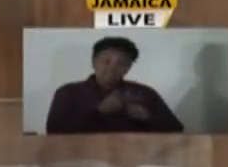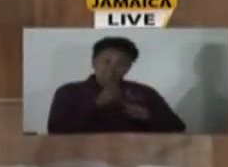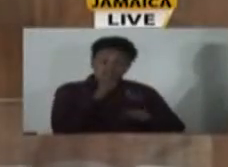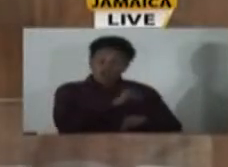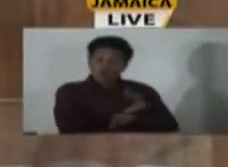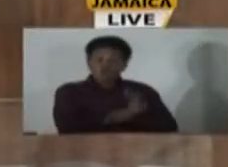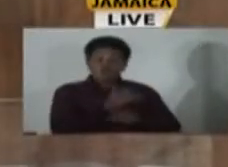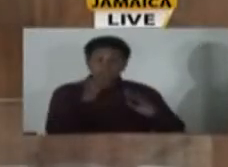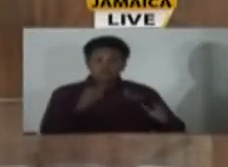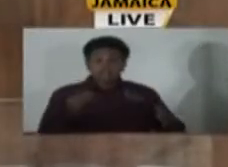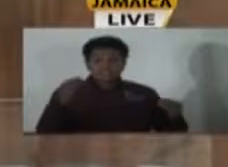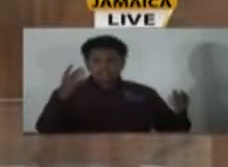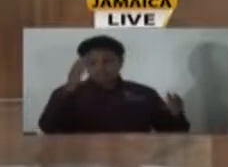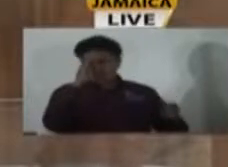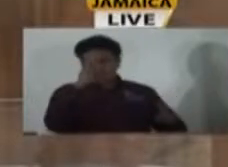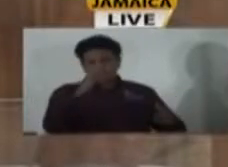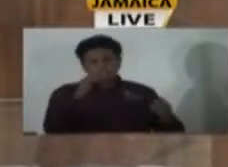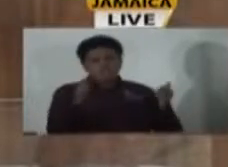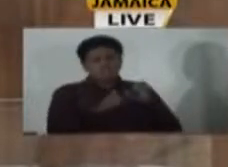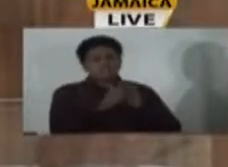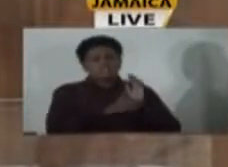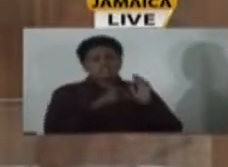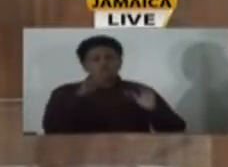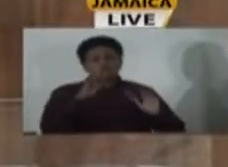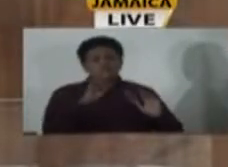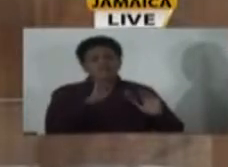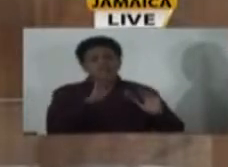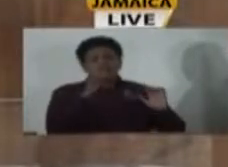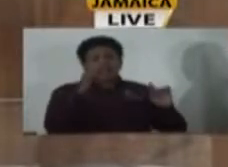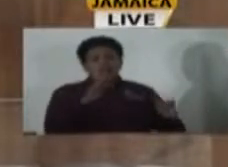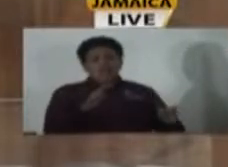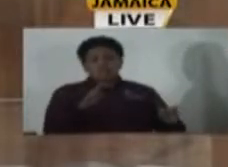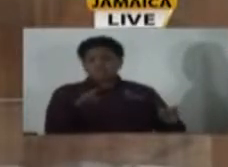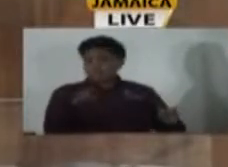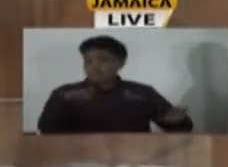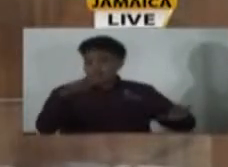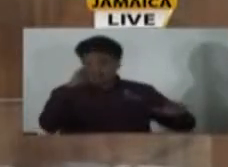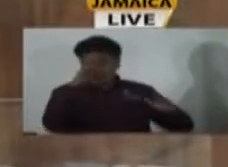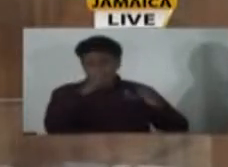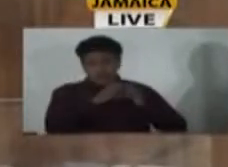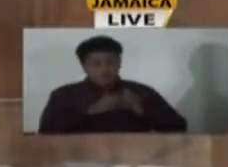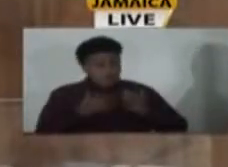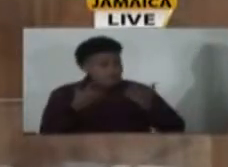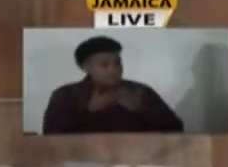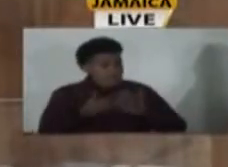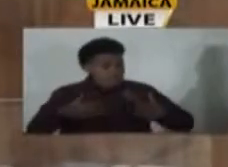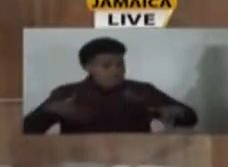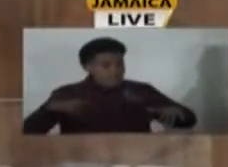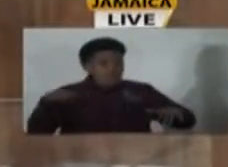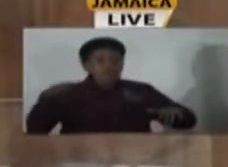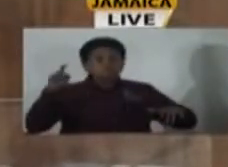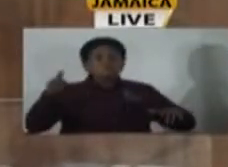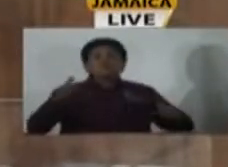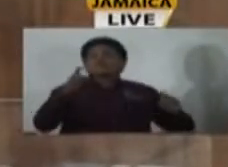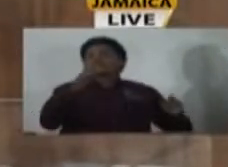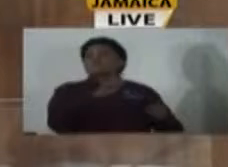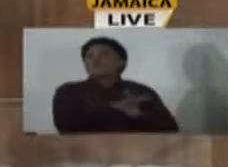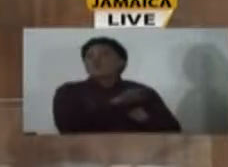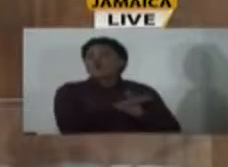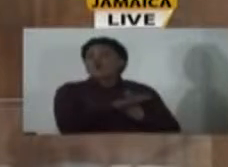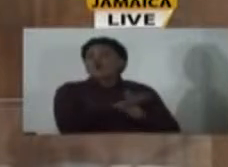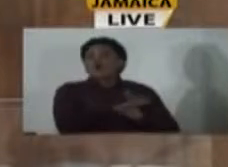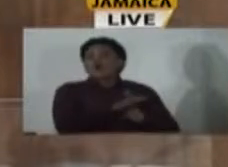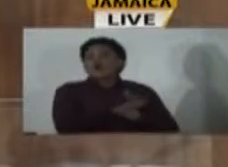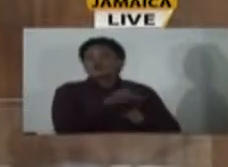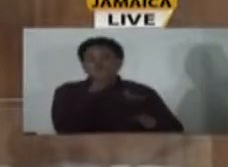authorized person gives a direction under Section 27 and it is not complied with, they must give a warning